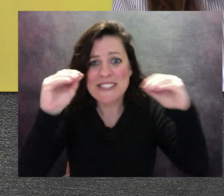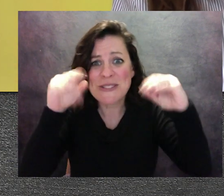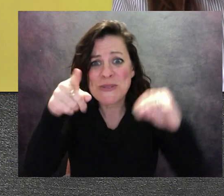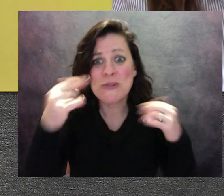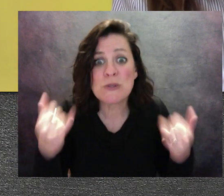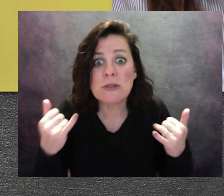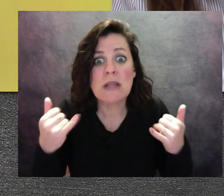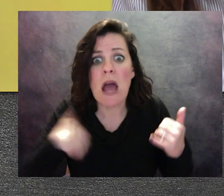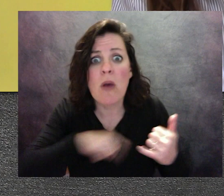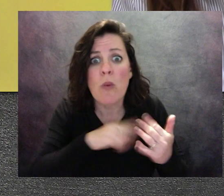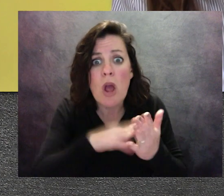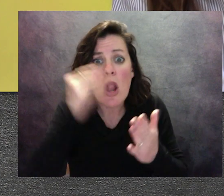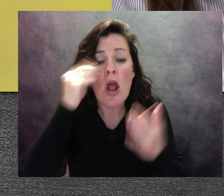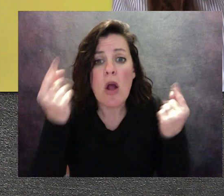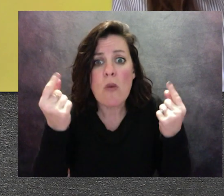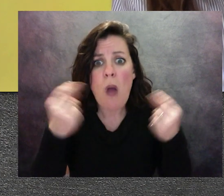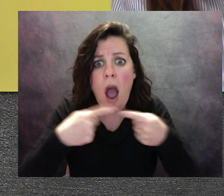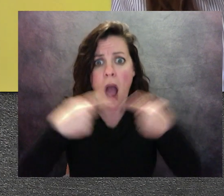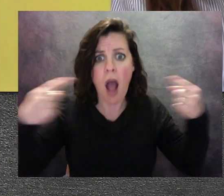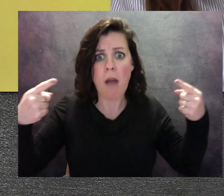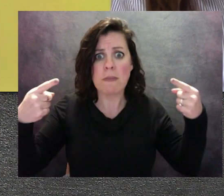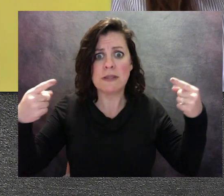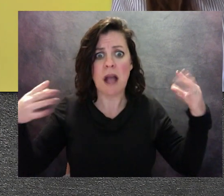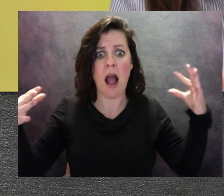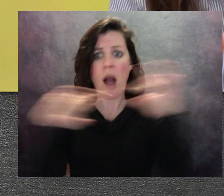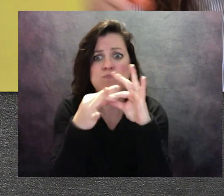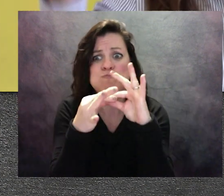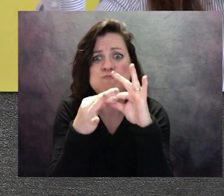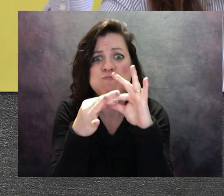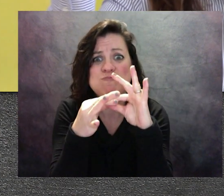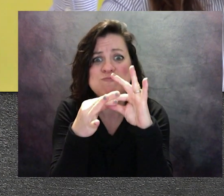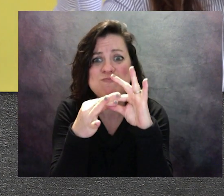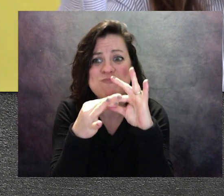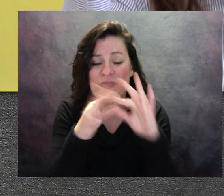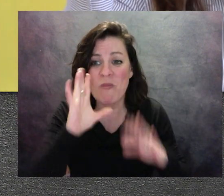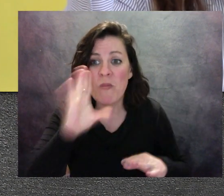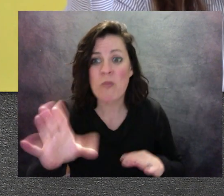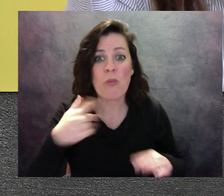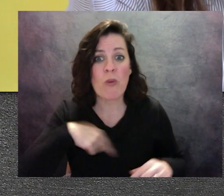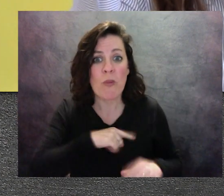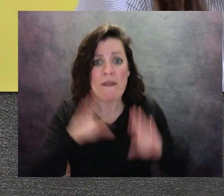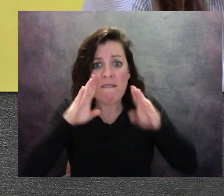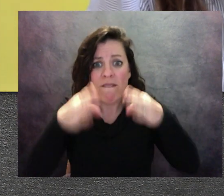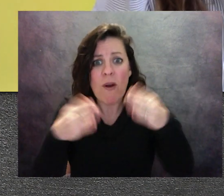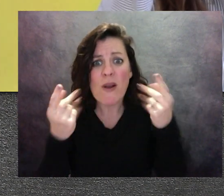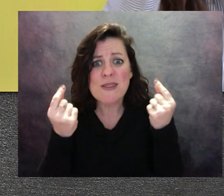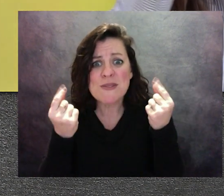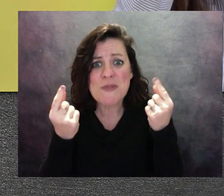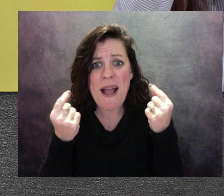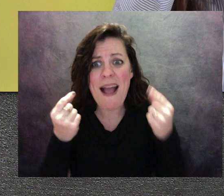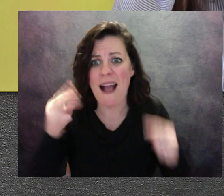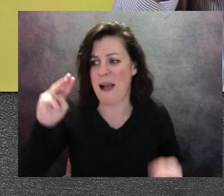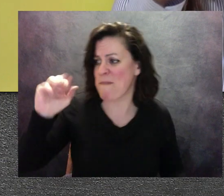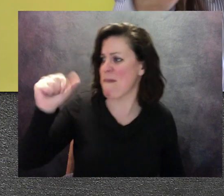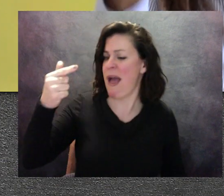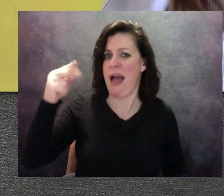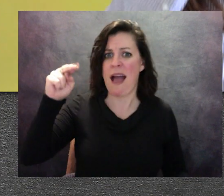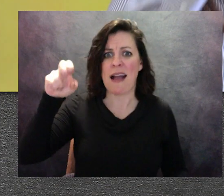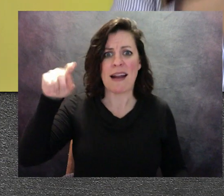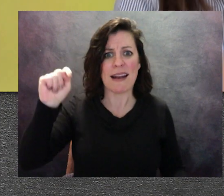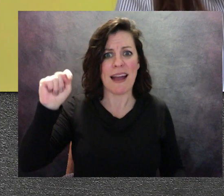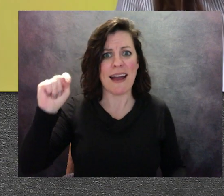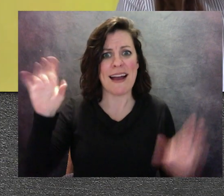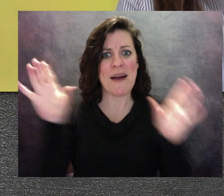about opposites attract today. My lesson today is about magnets. Come